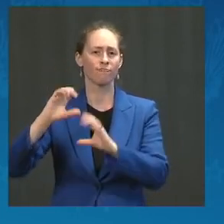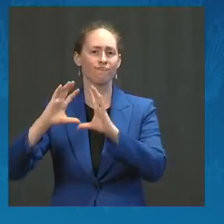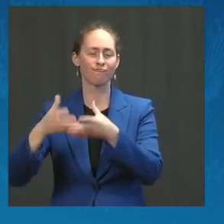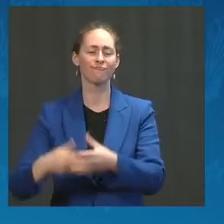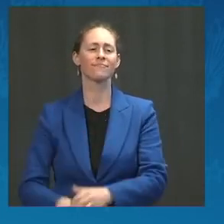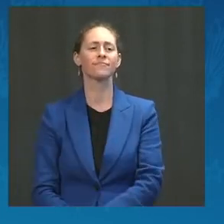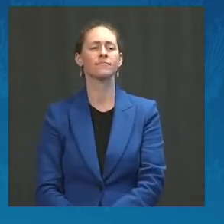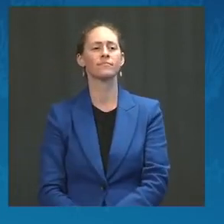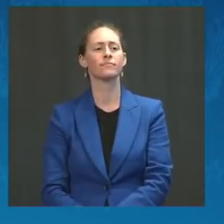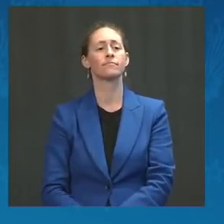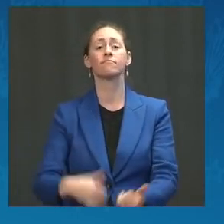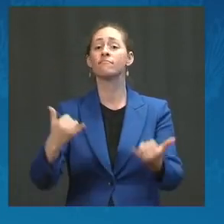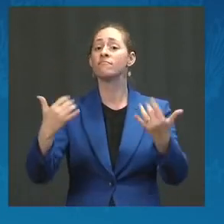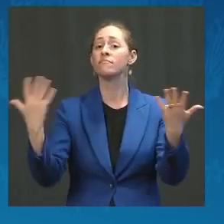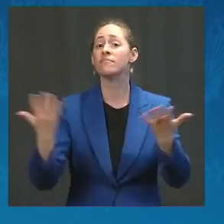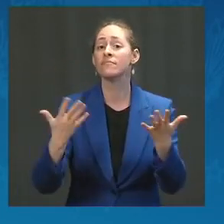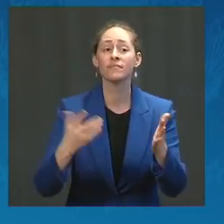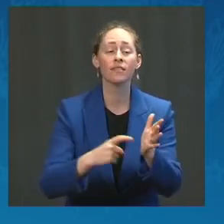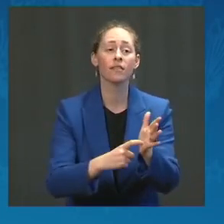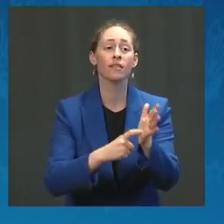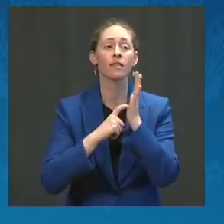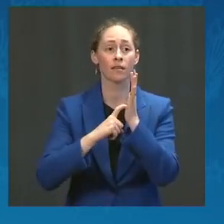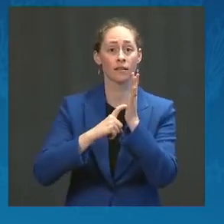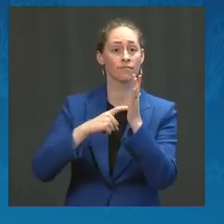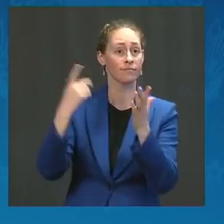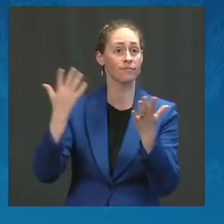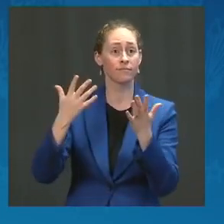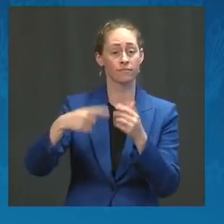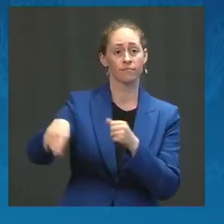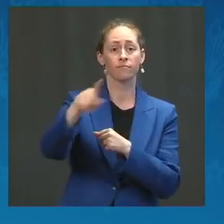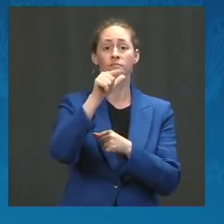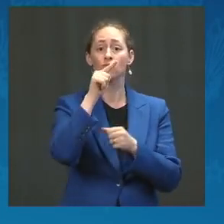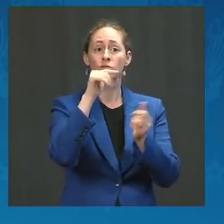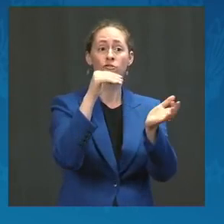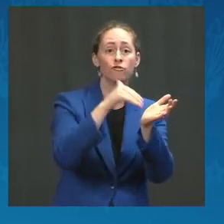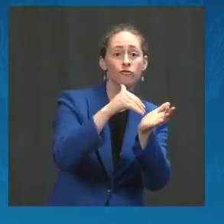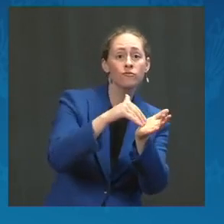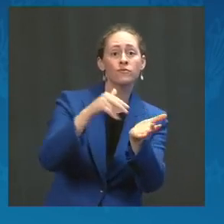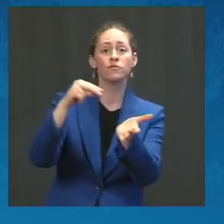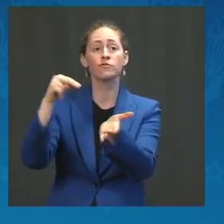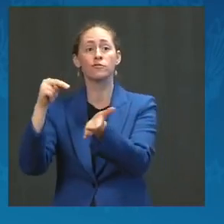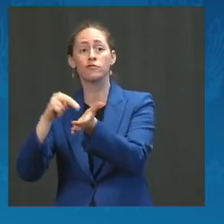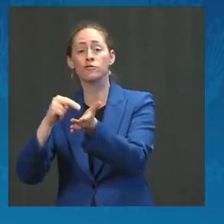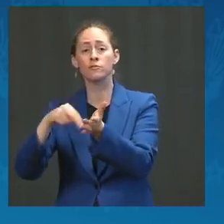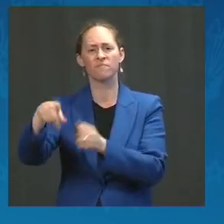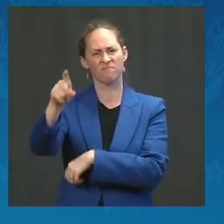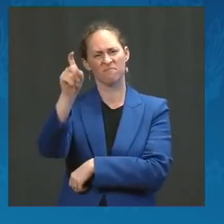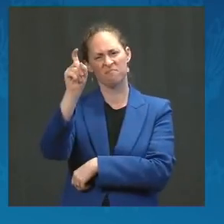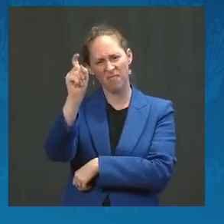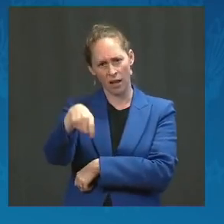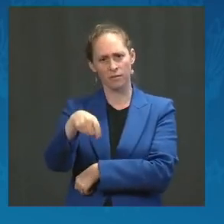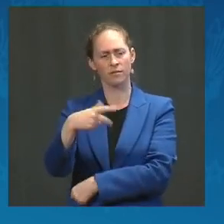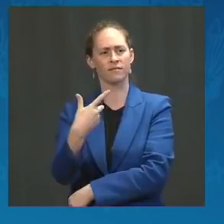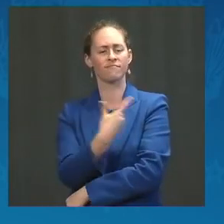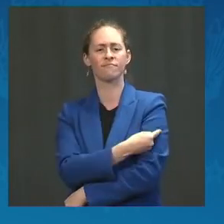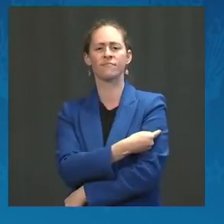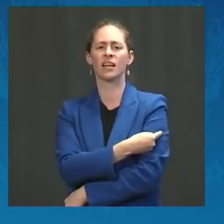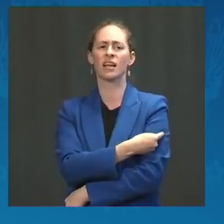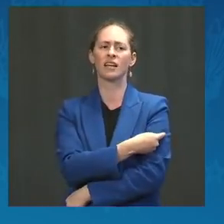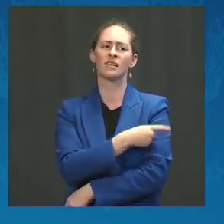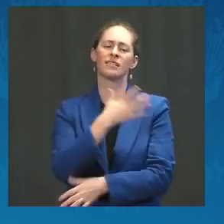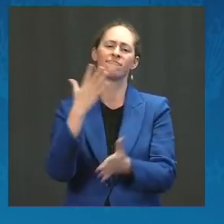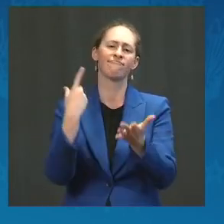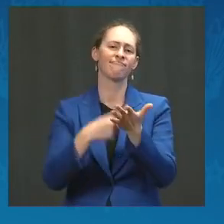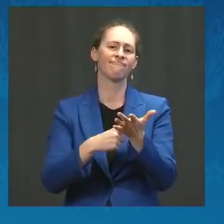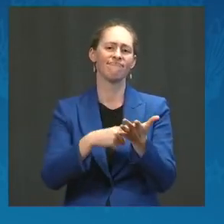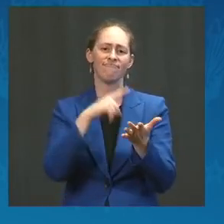healthcare workers who provide medical care for our veterans. We must do everything possible to protect our veterans from getting COVID when they